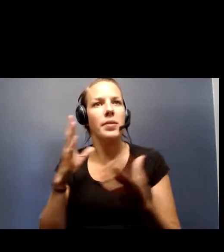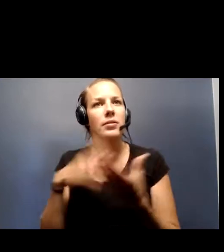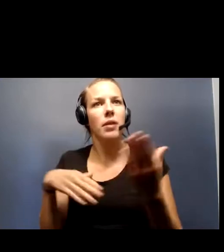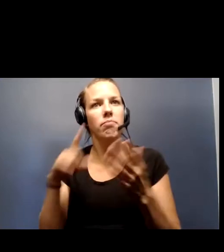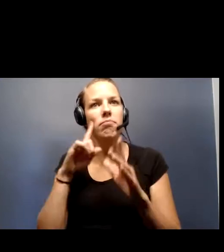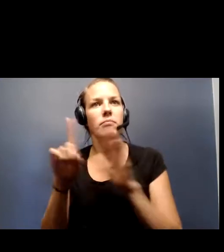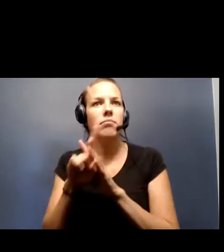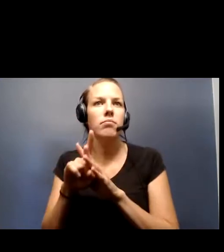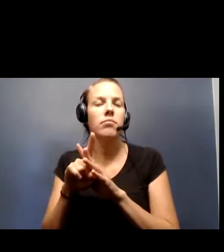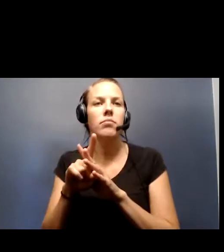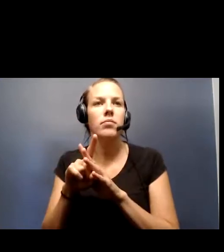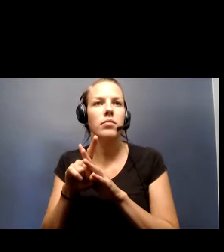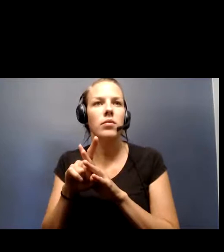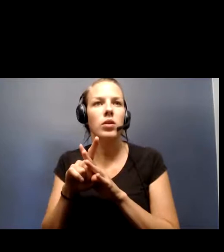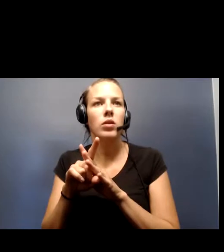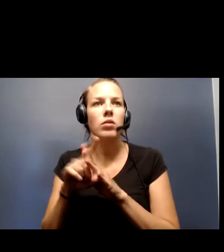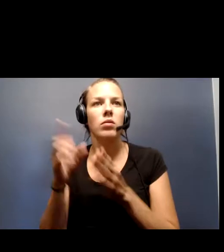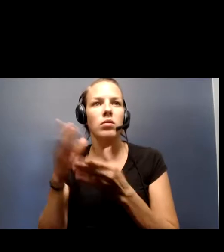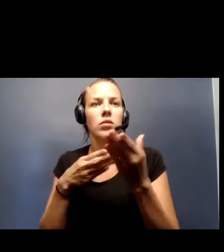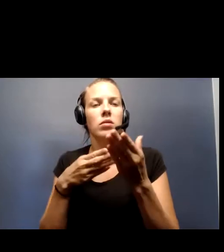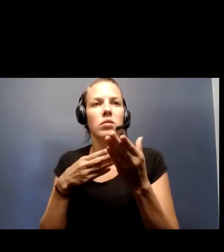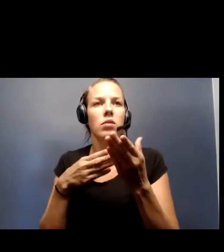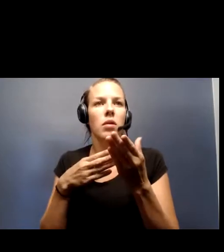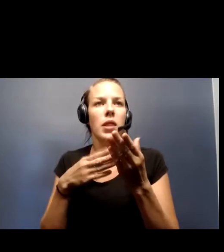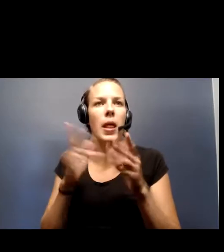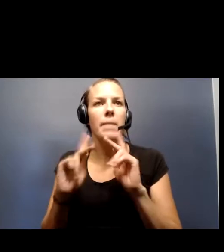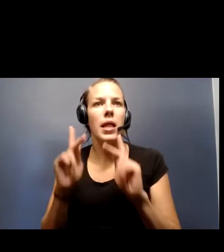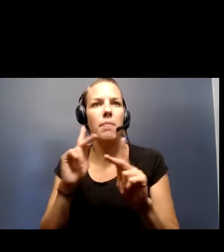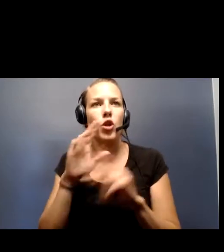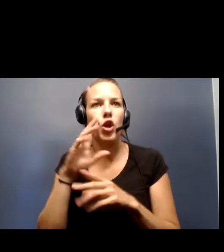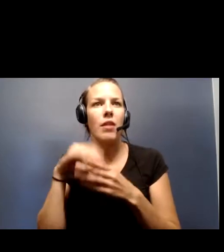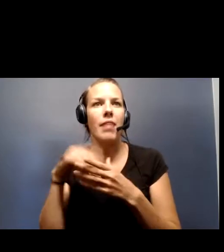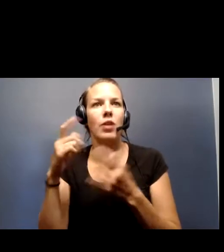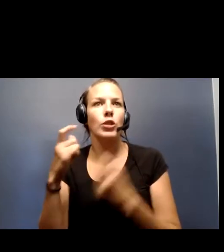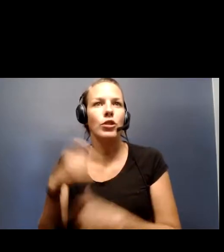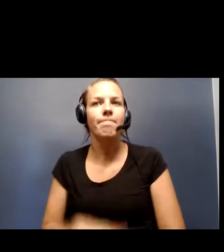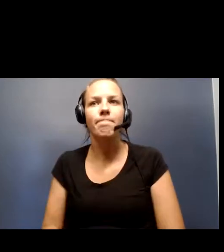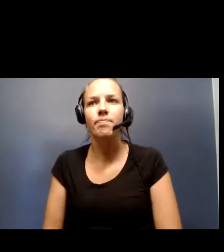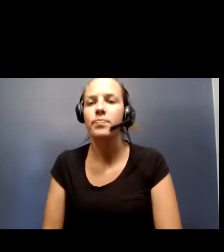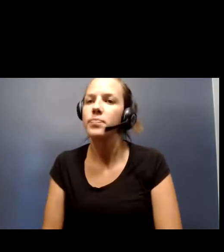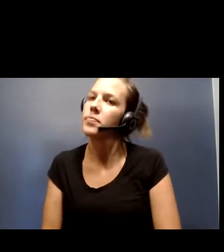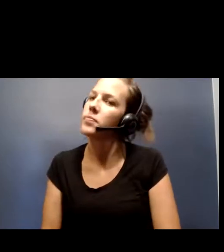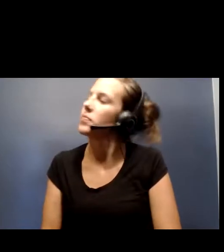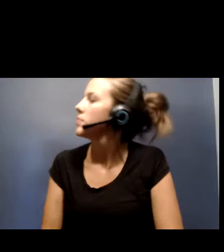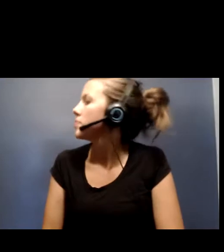mind for some of the people that were in that question.